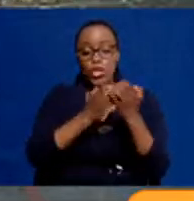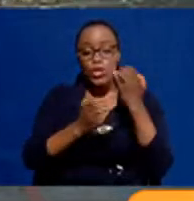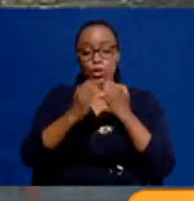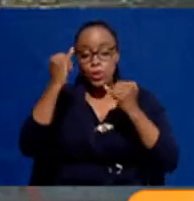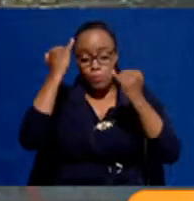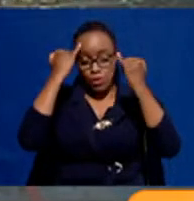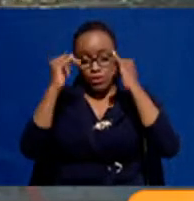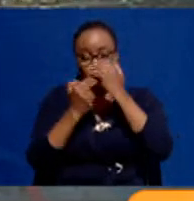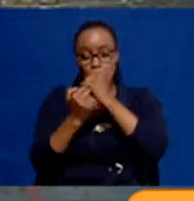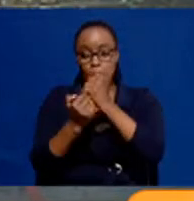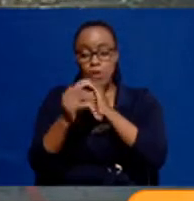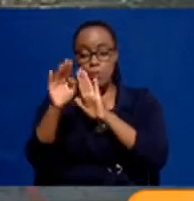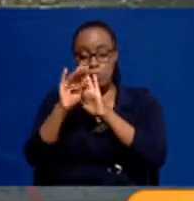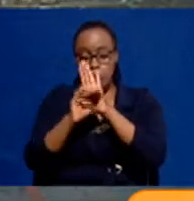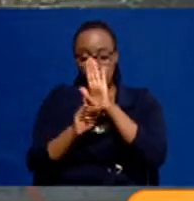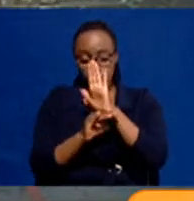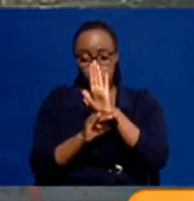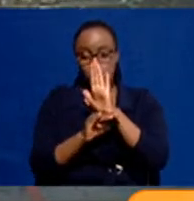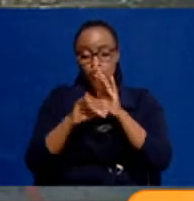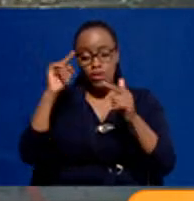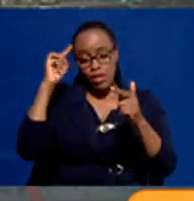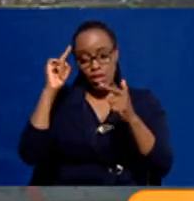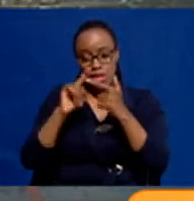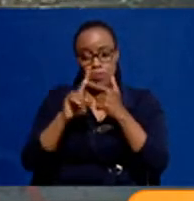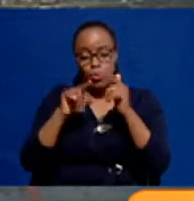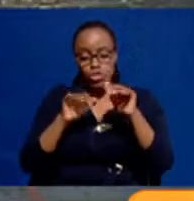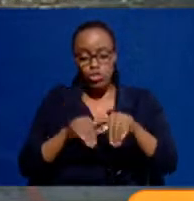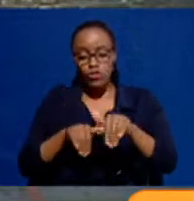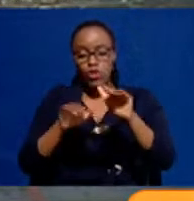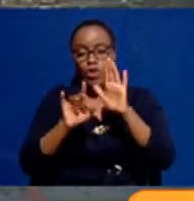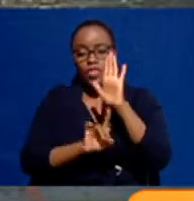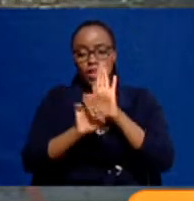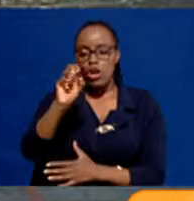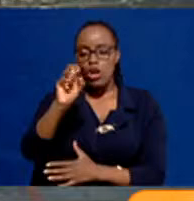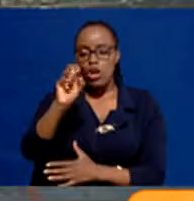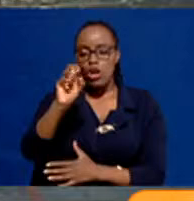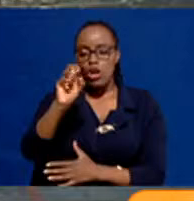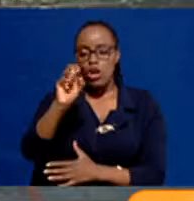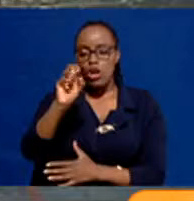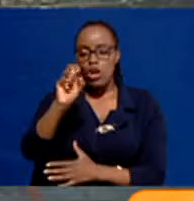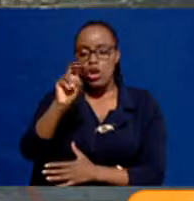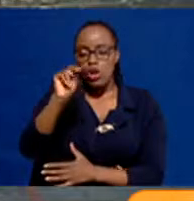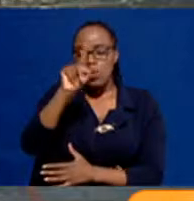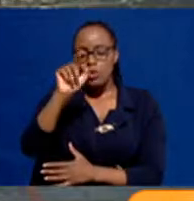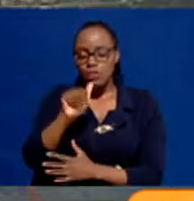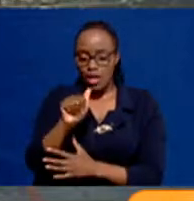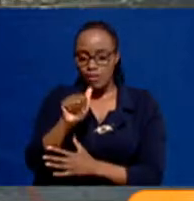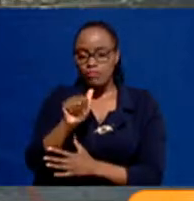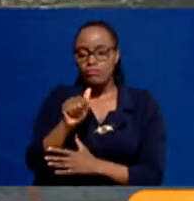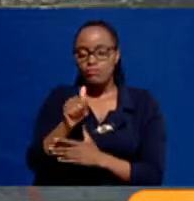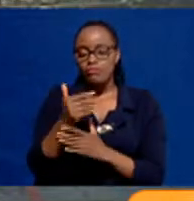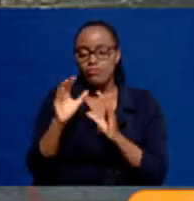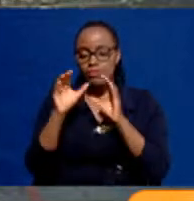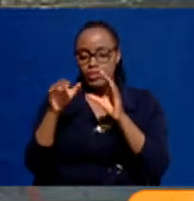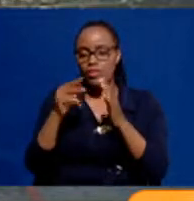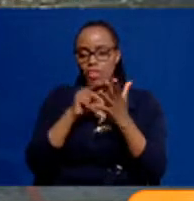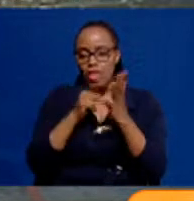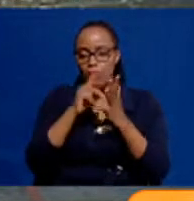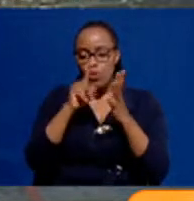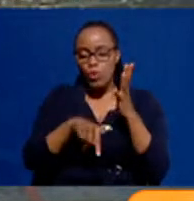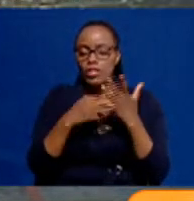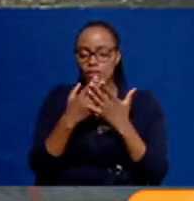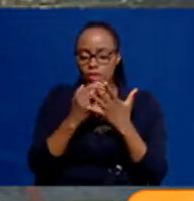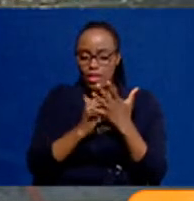innovation partnership program projects aimed at fast-tracking the development of the Konza Technopolis. The projects include the